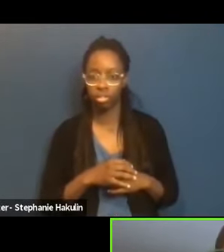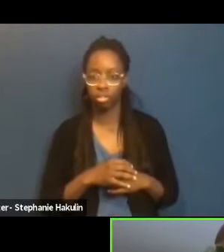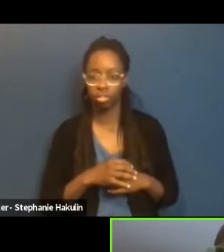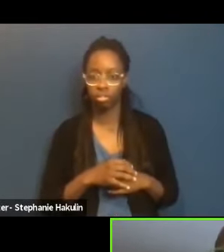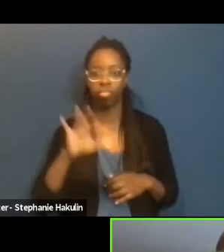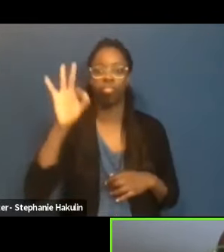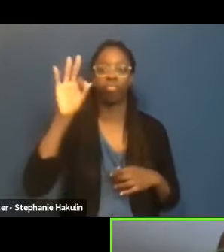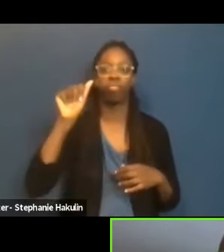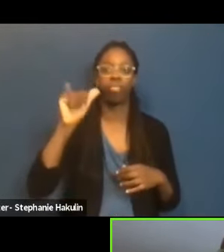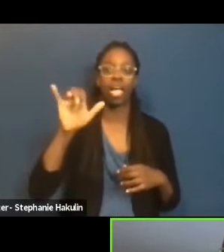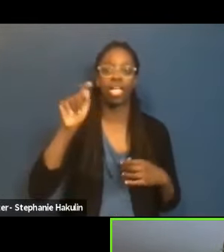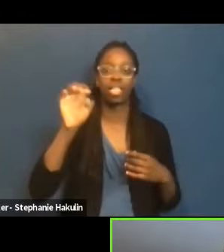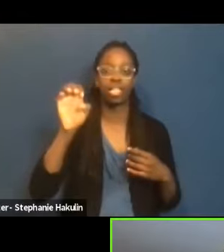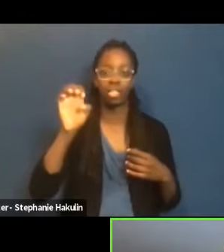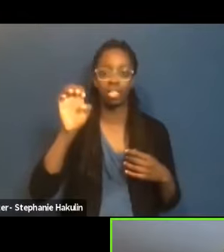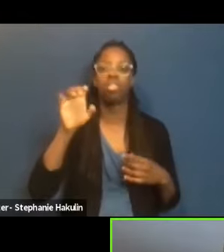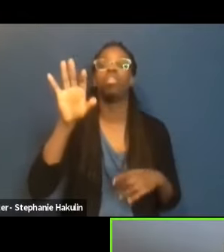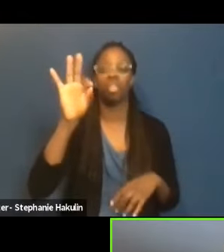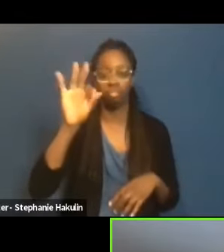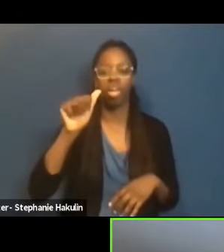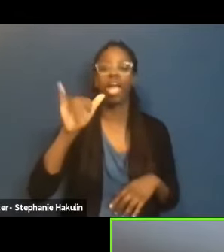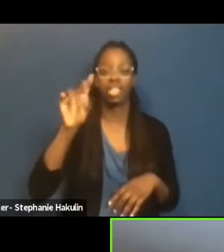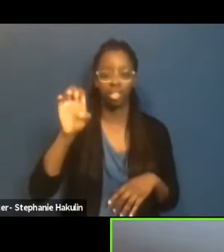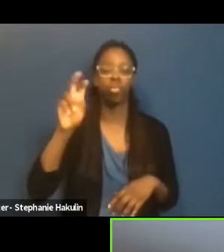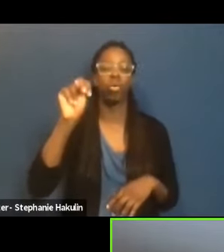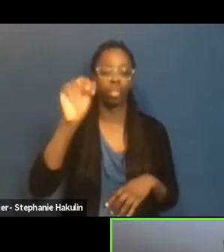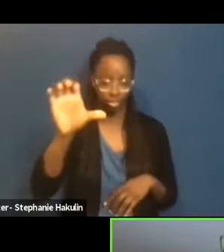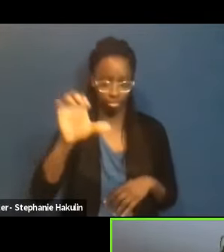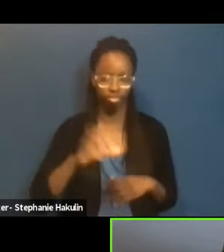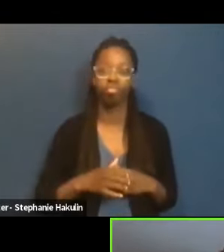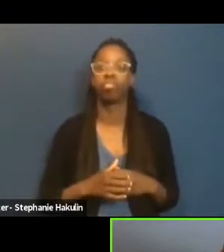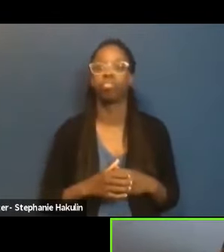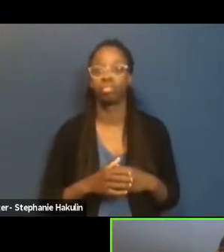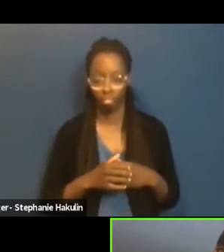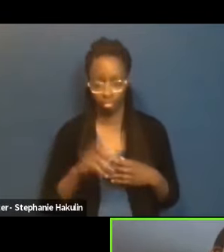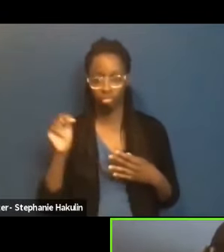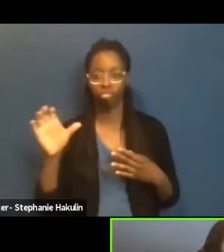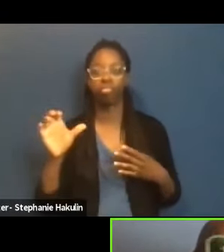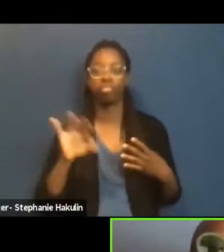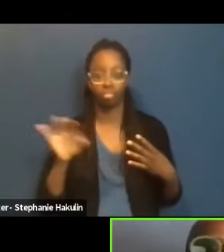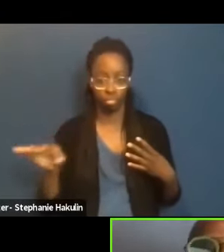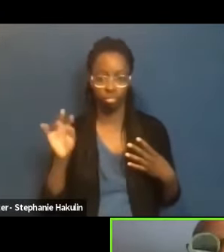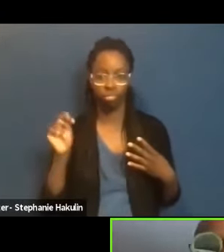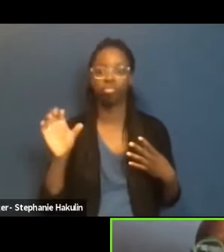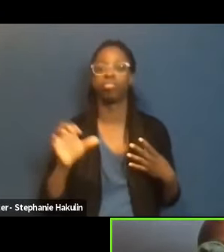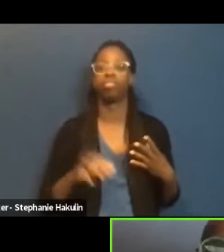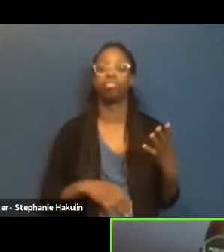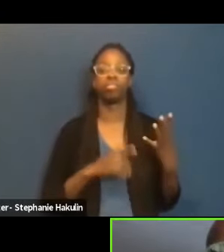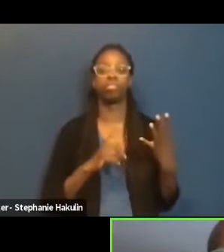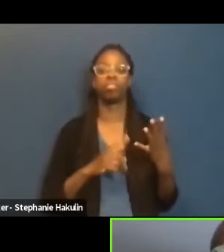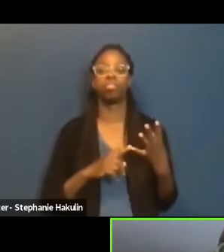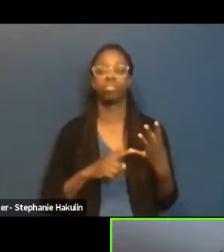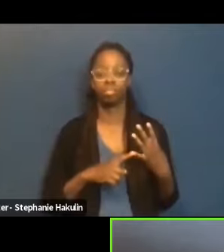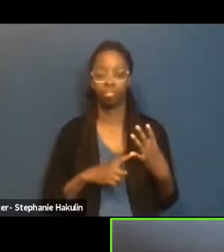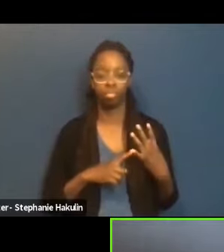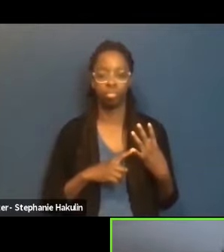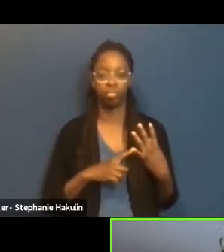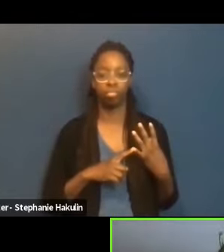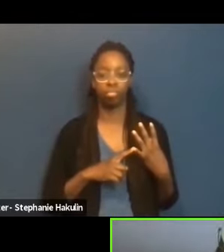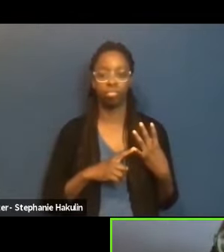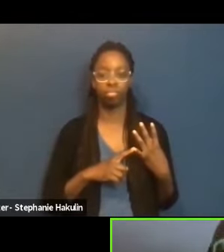Carolina, Kakalaka in the house. And we are going to hear from poets representing Los